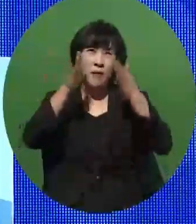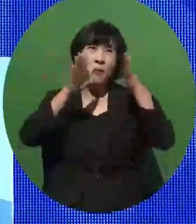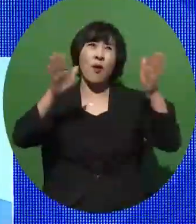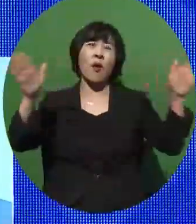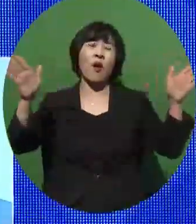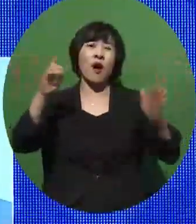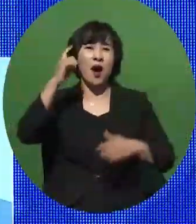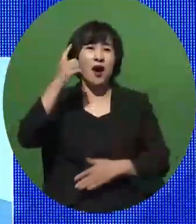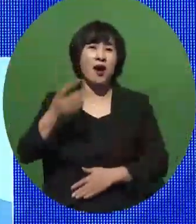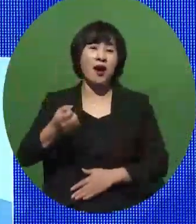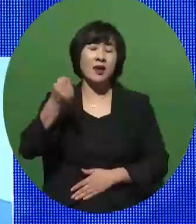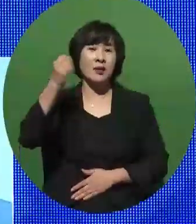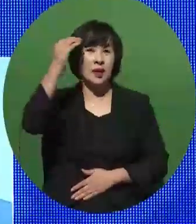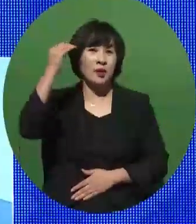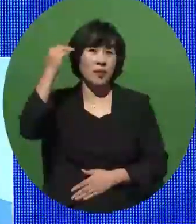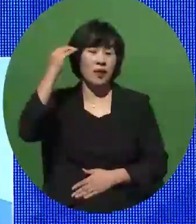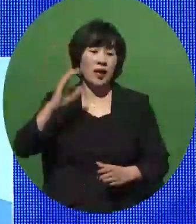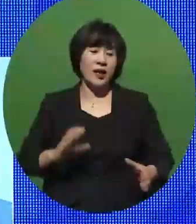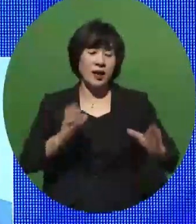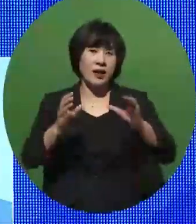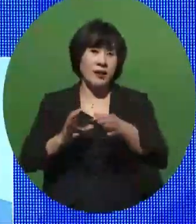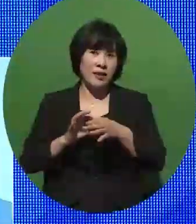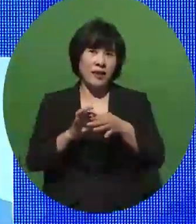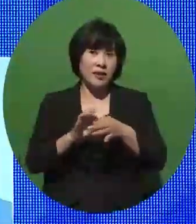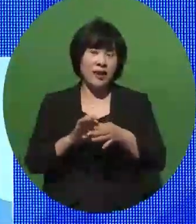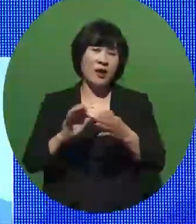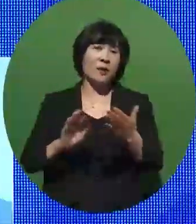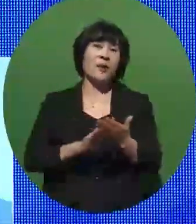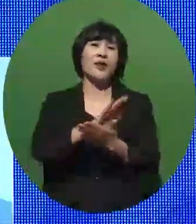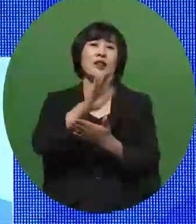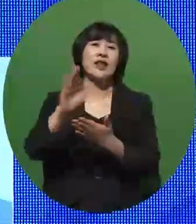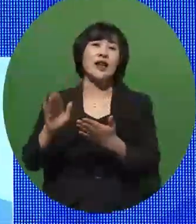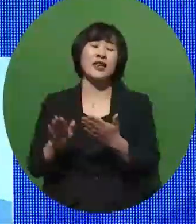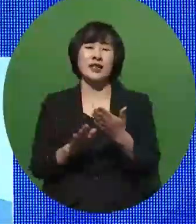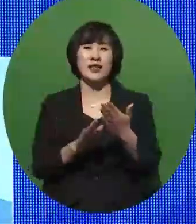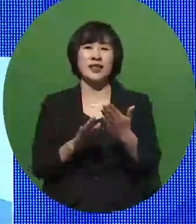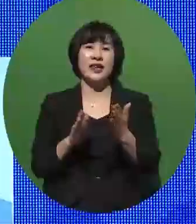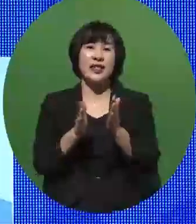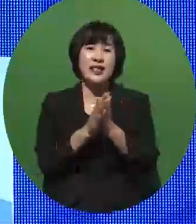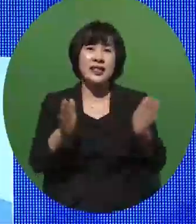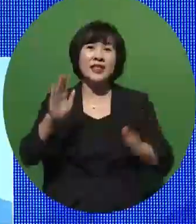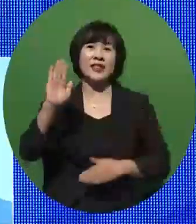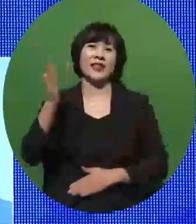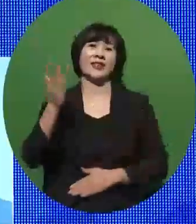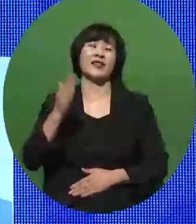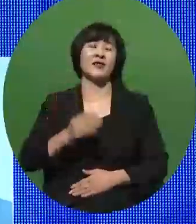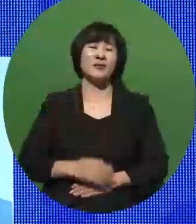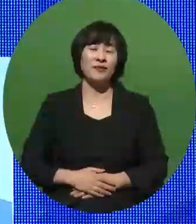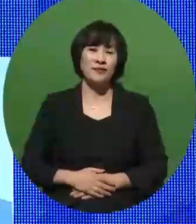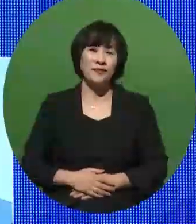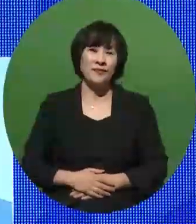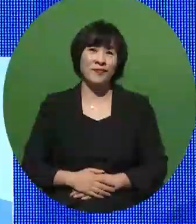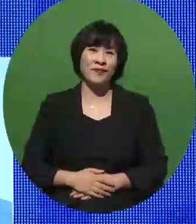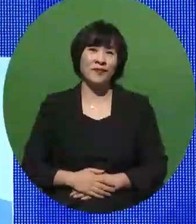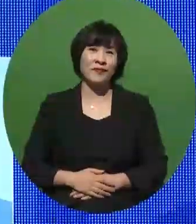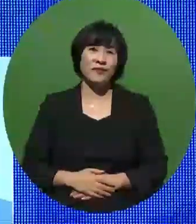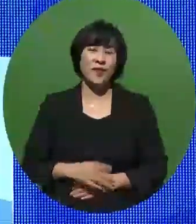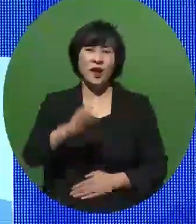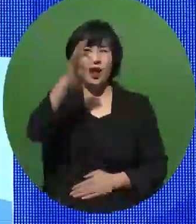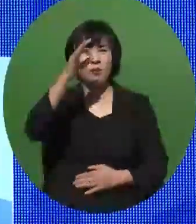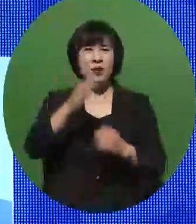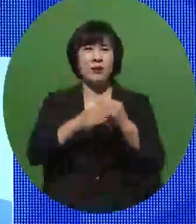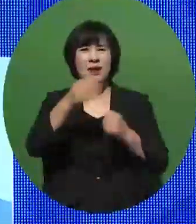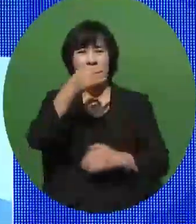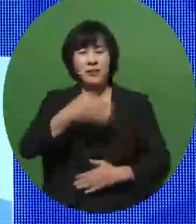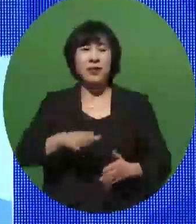has been a shining gateway connecting Korea and the world with his deep insight and wisdom that encompass